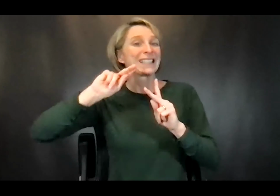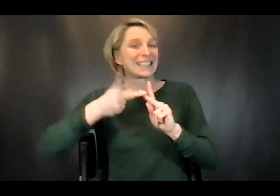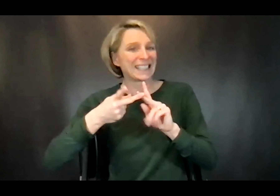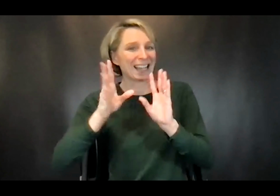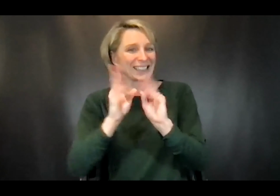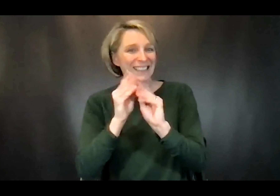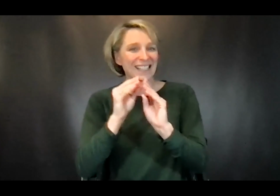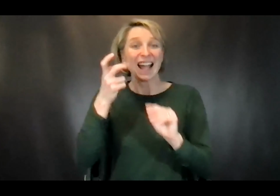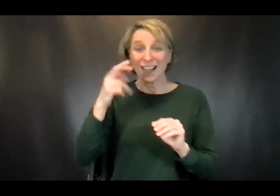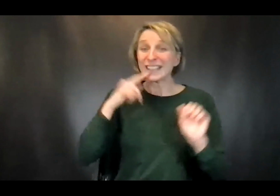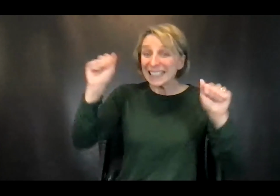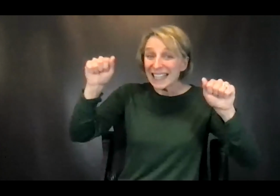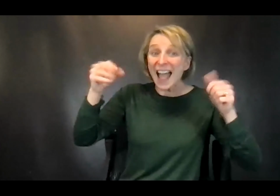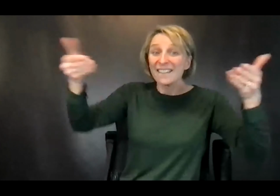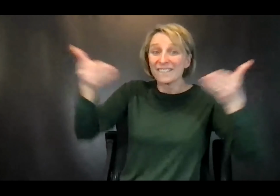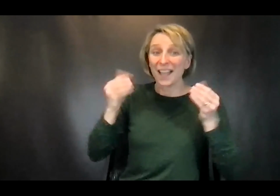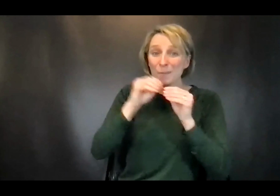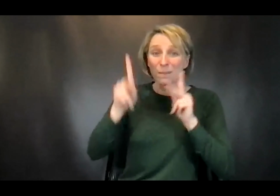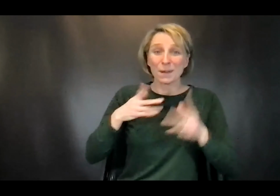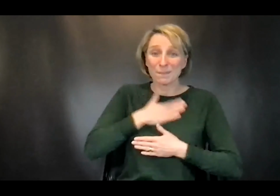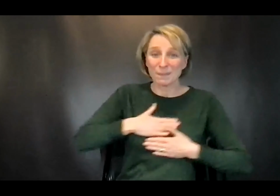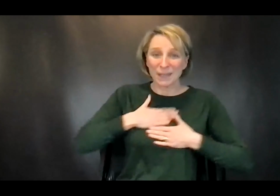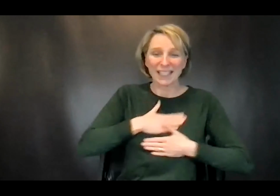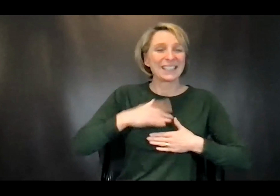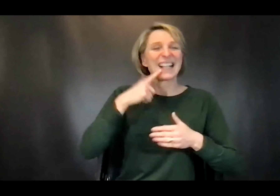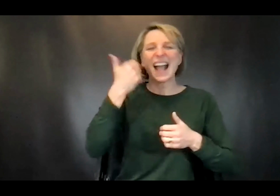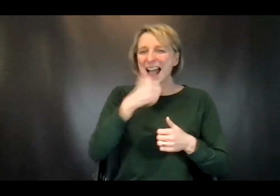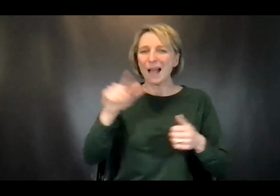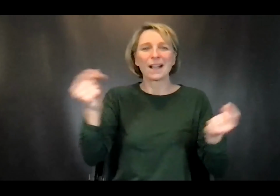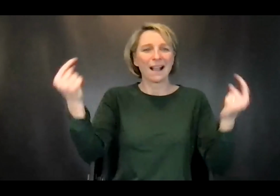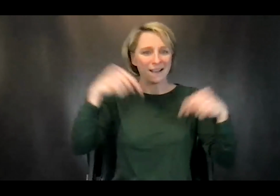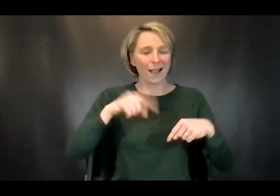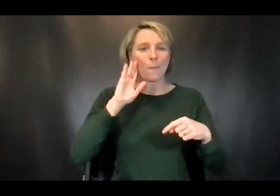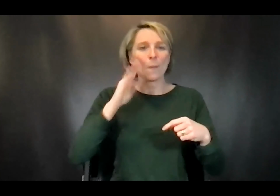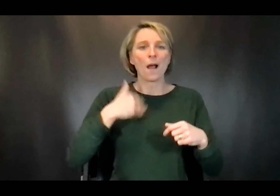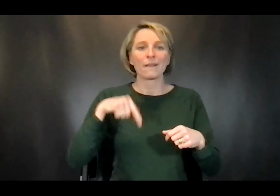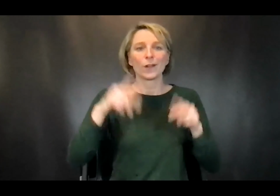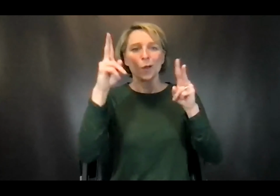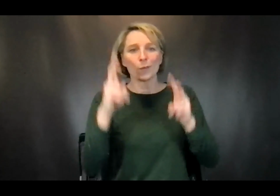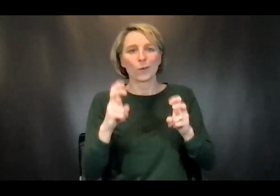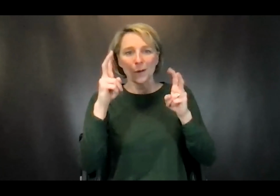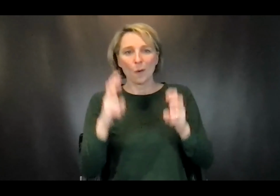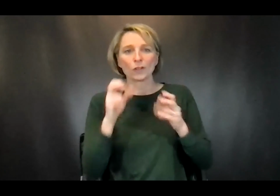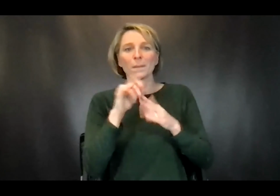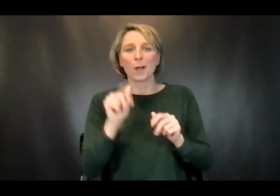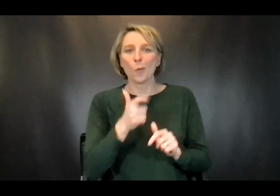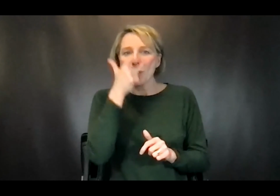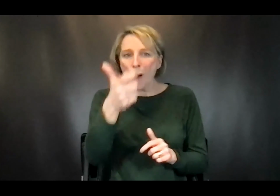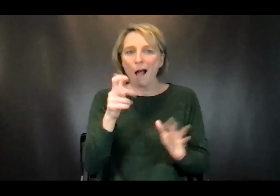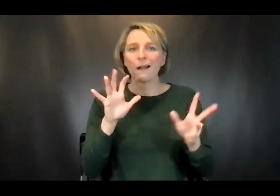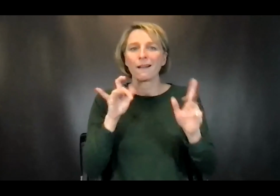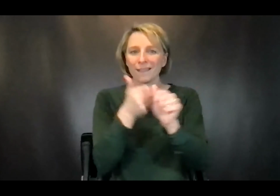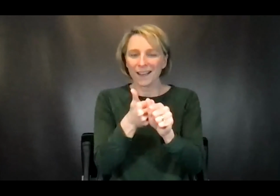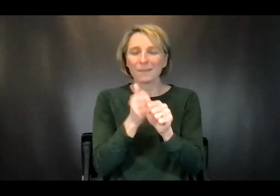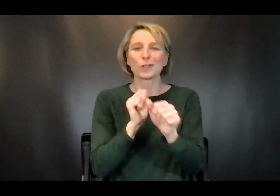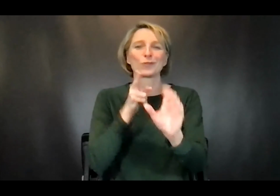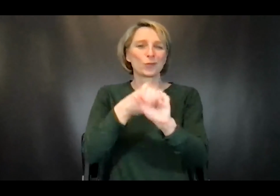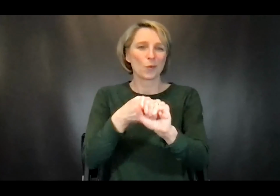Yeah, and invite anybody. Yeah, anybody can come. We'll have this recording available for them to watch to get caught up so they can join in session